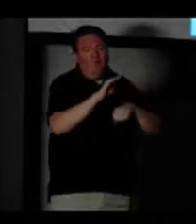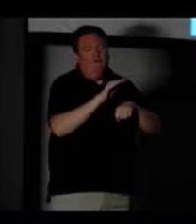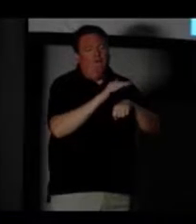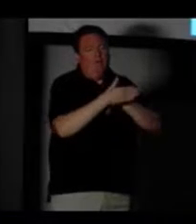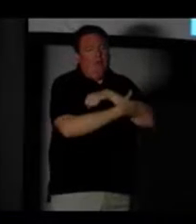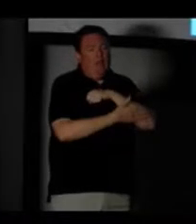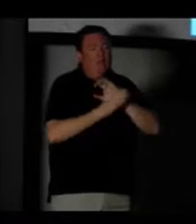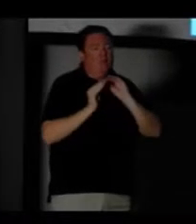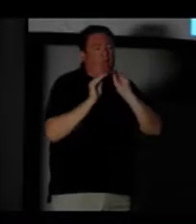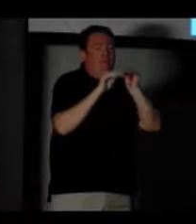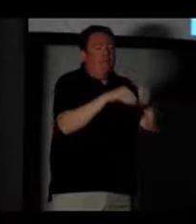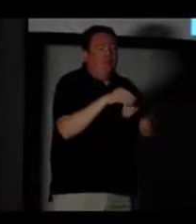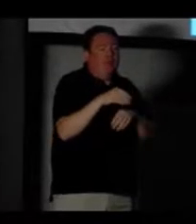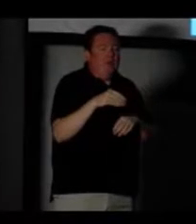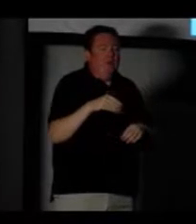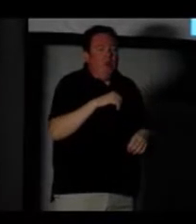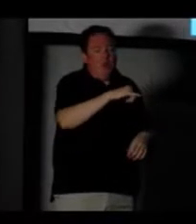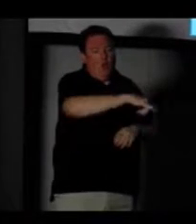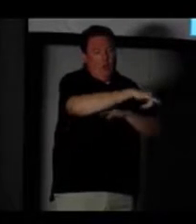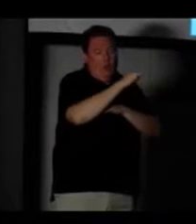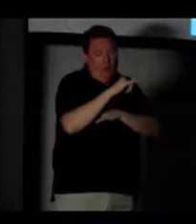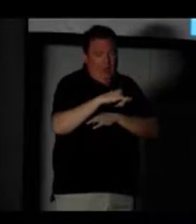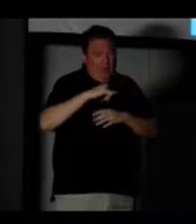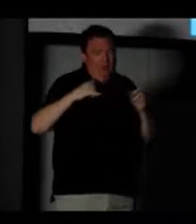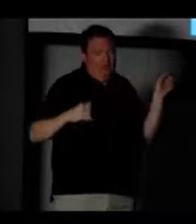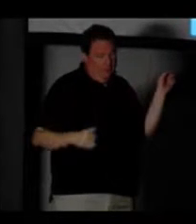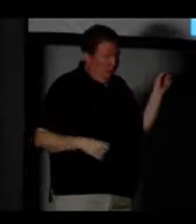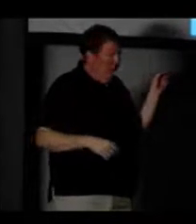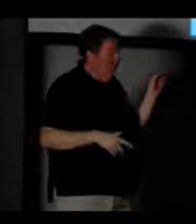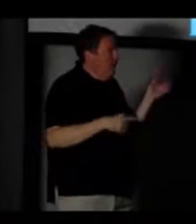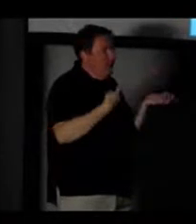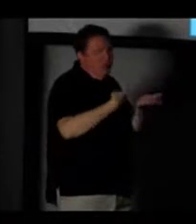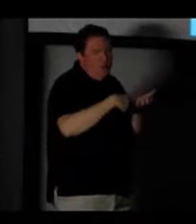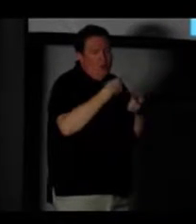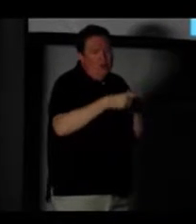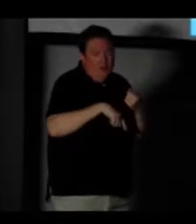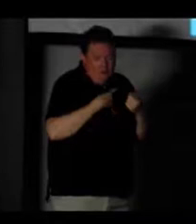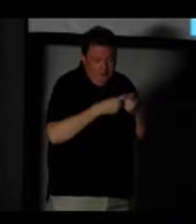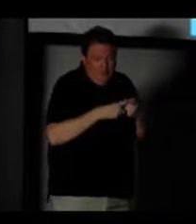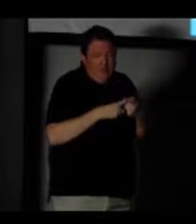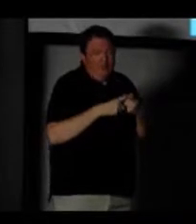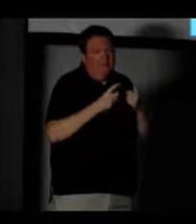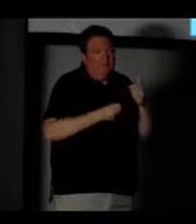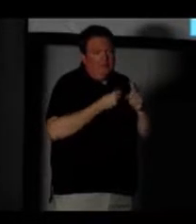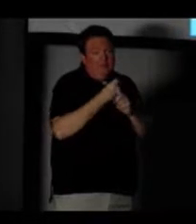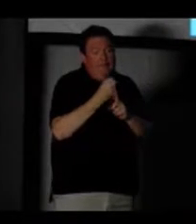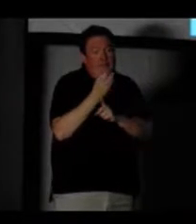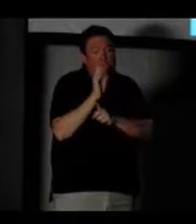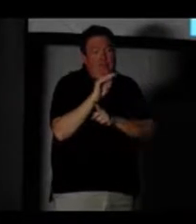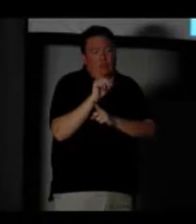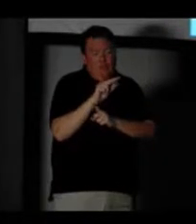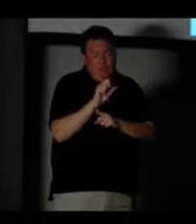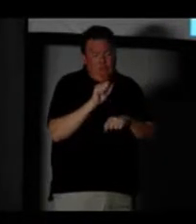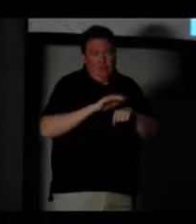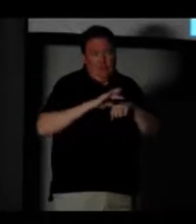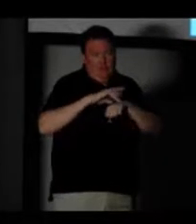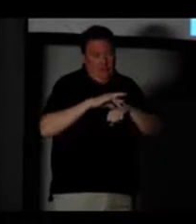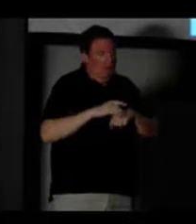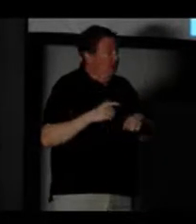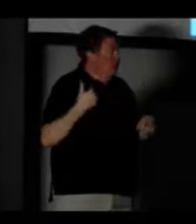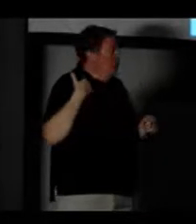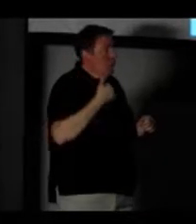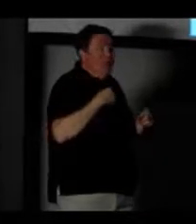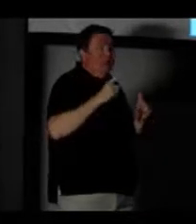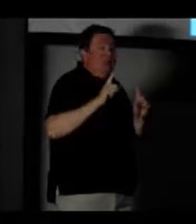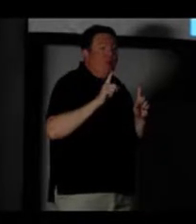there to start to talk about the effect of humans on the future of the planet. Now, again, we did digital